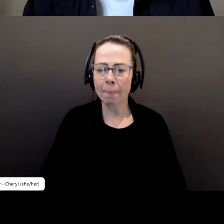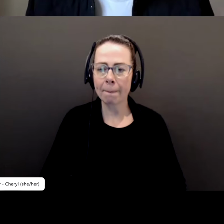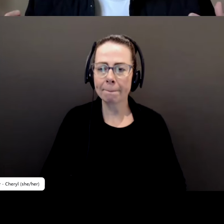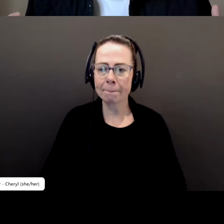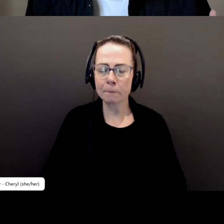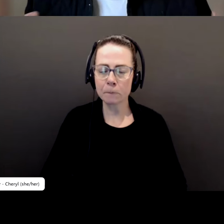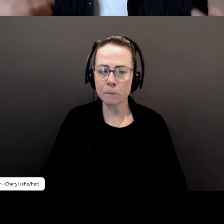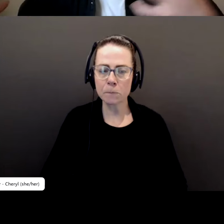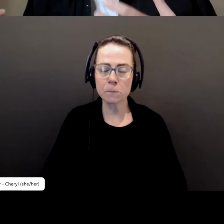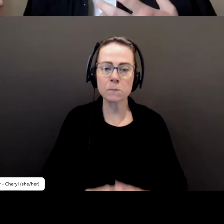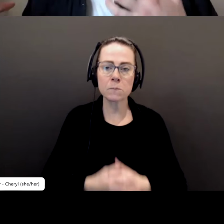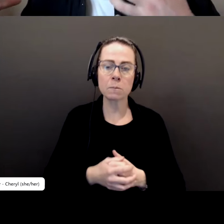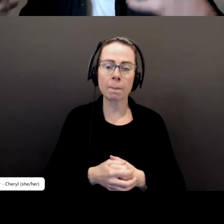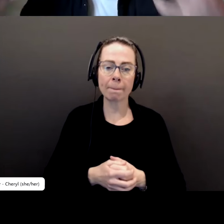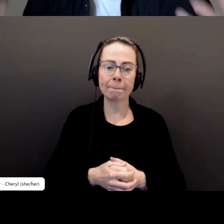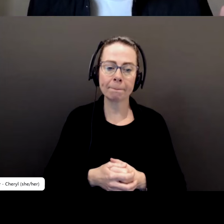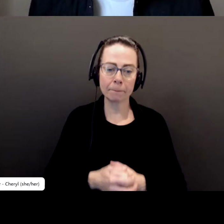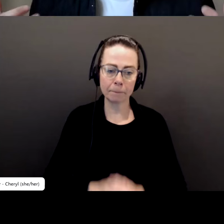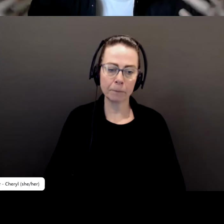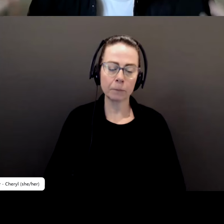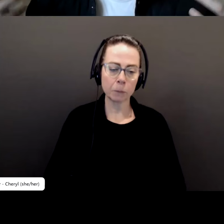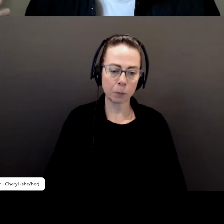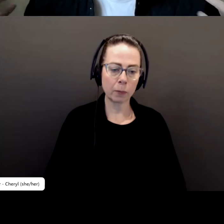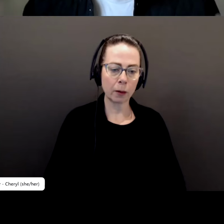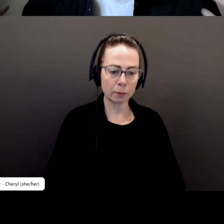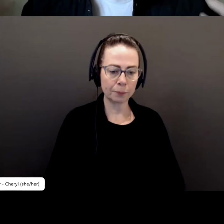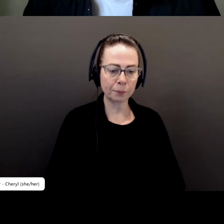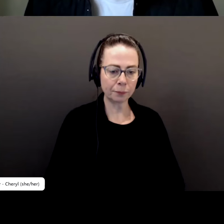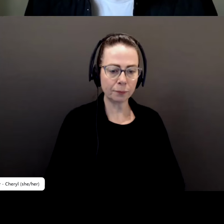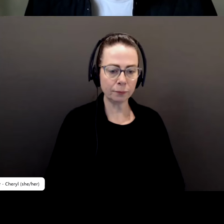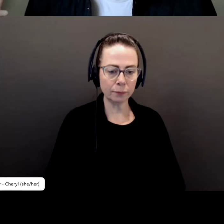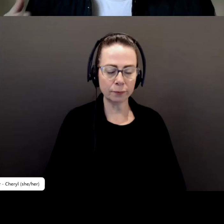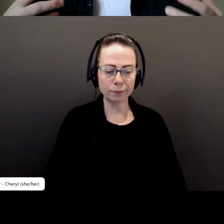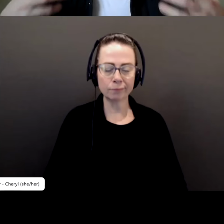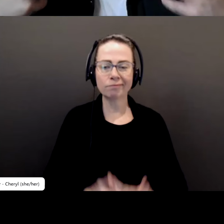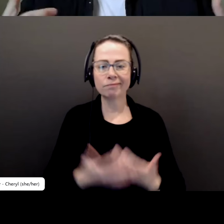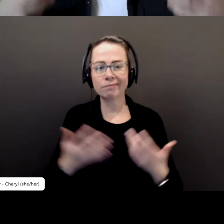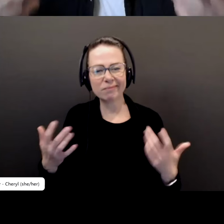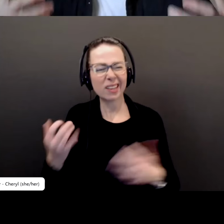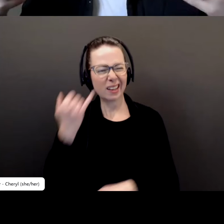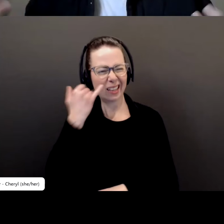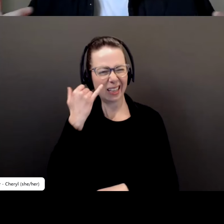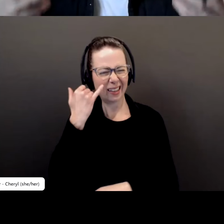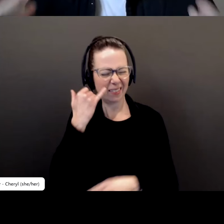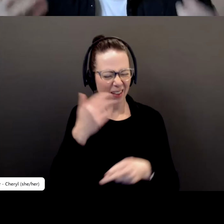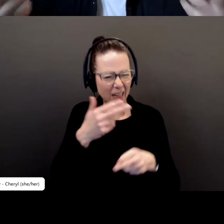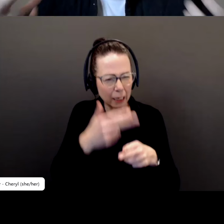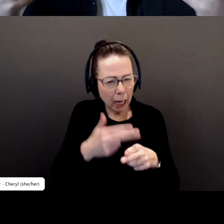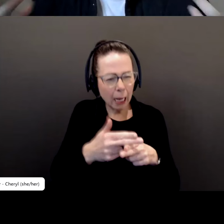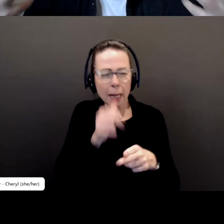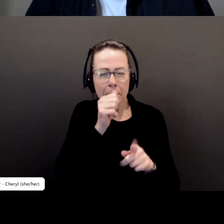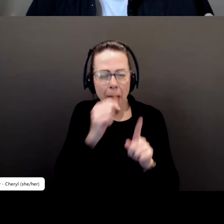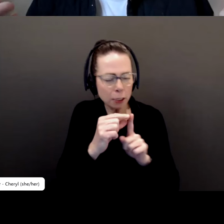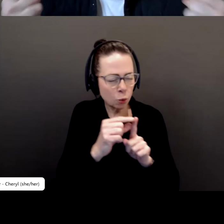dressed all in black, that is using the same username and password everywhere. You are setting yourself up in a higher